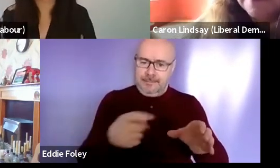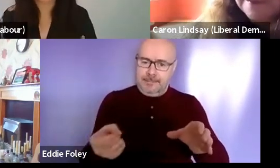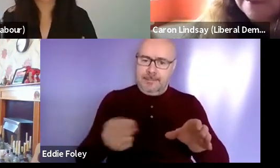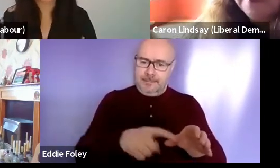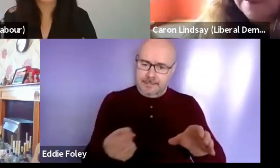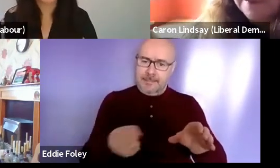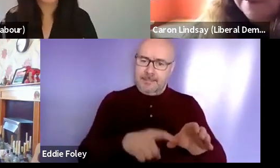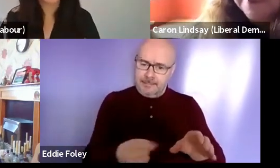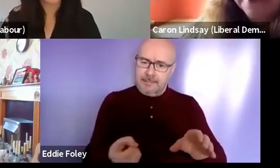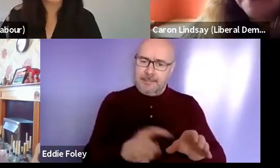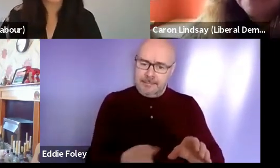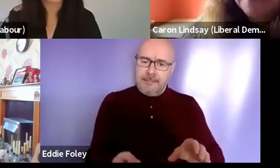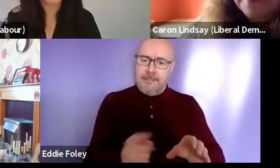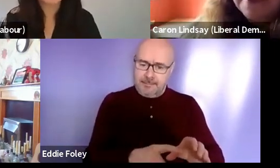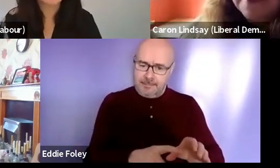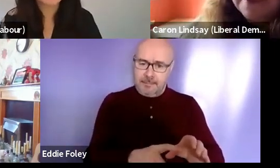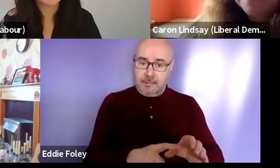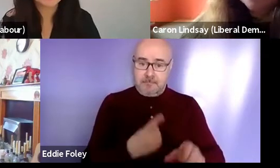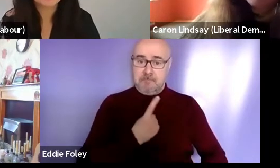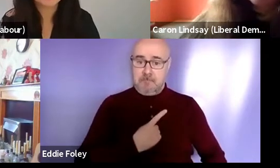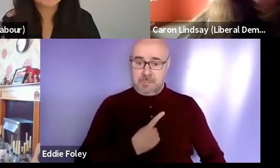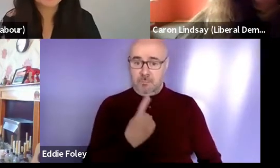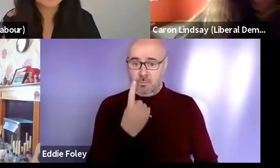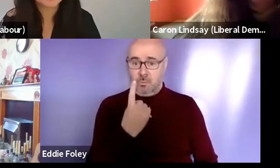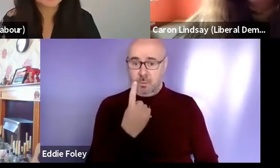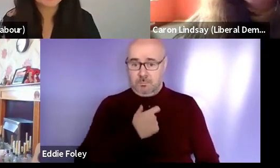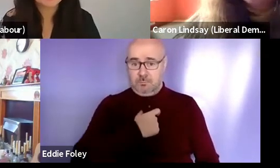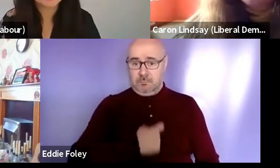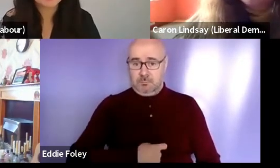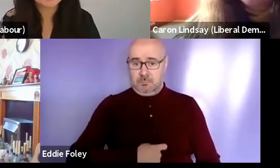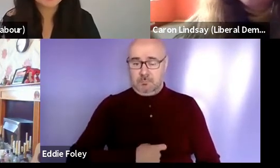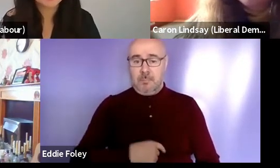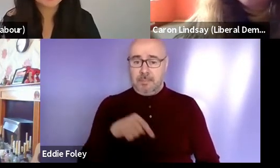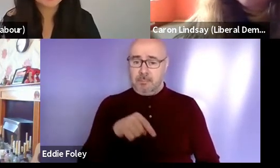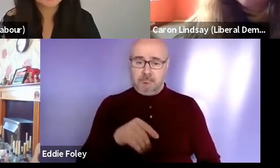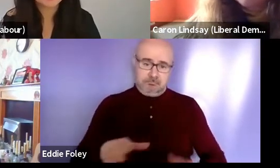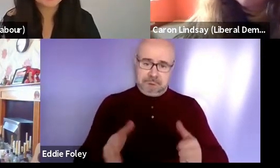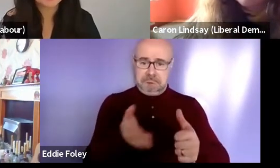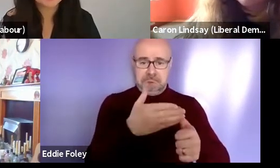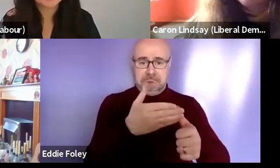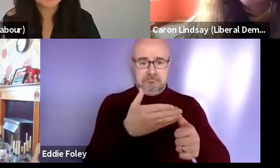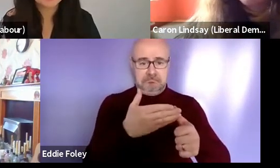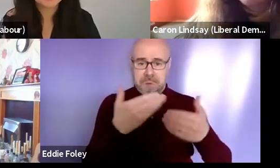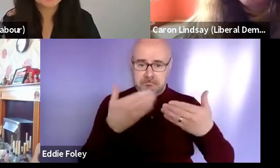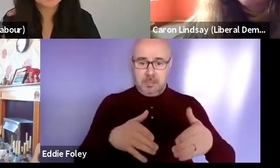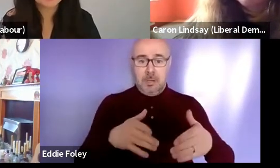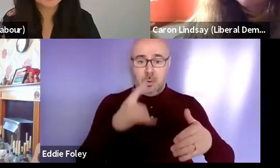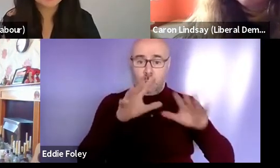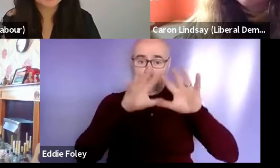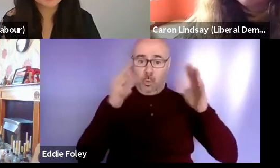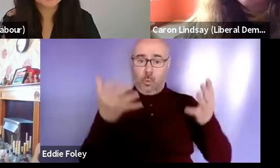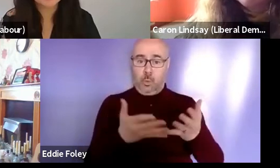meet that criteria. I'm one of those candidates. This is a pioneering move which has led to international interest from